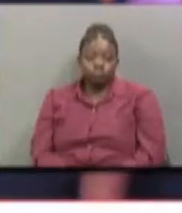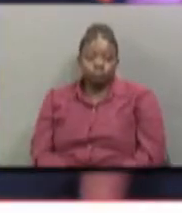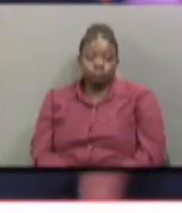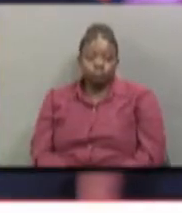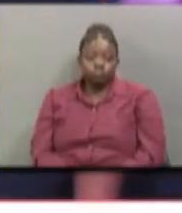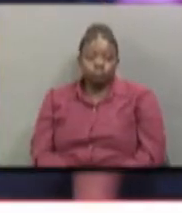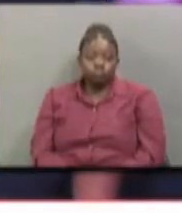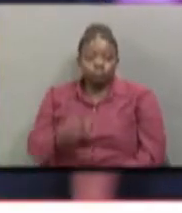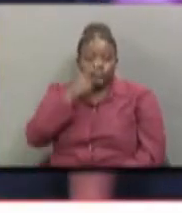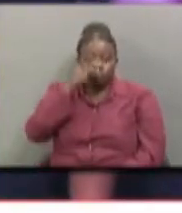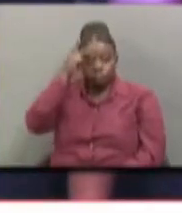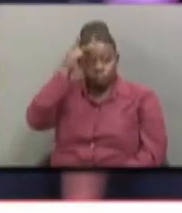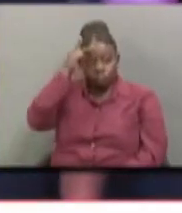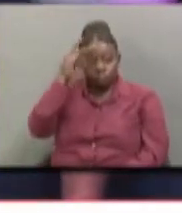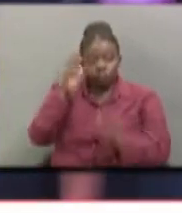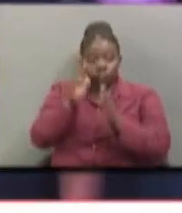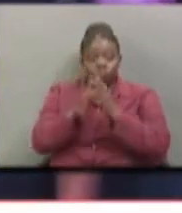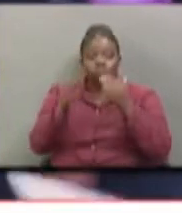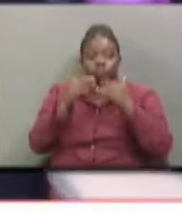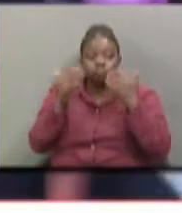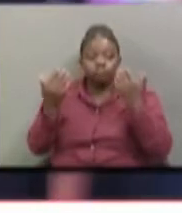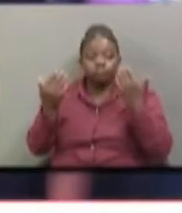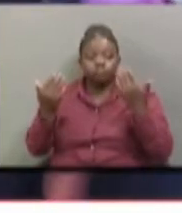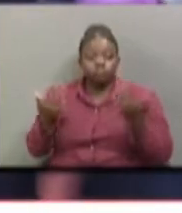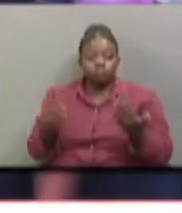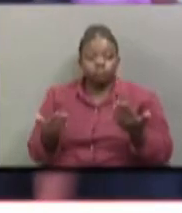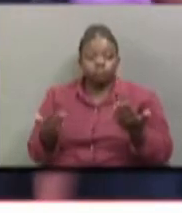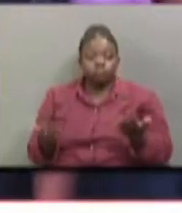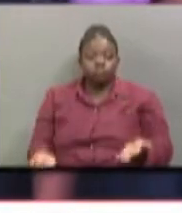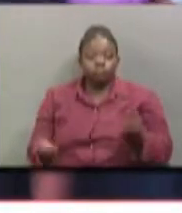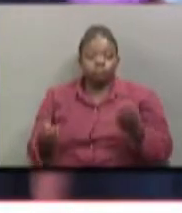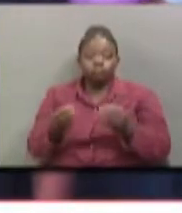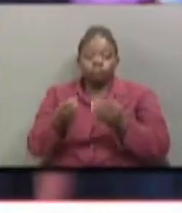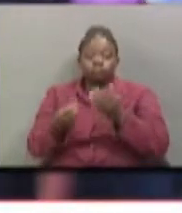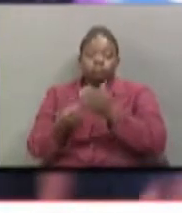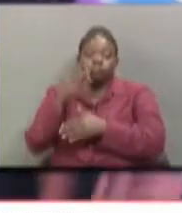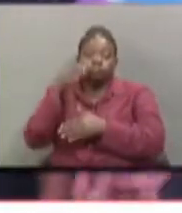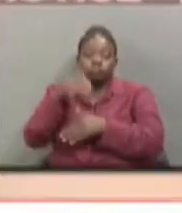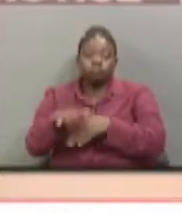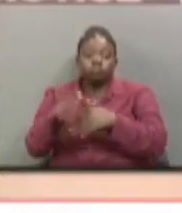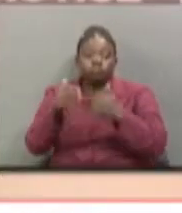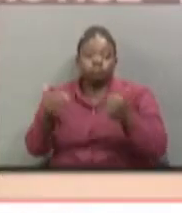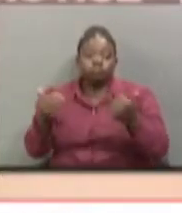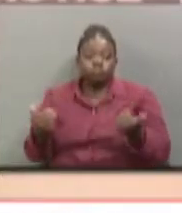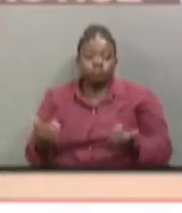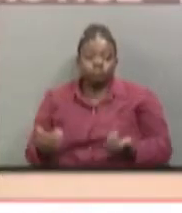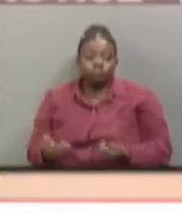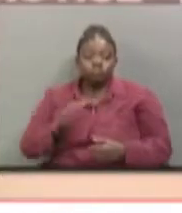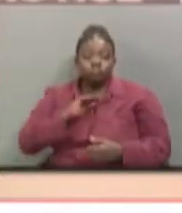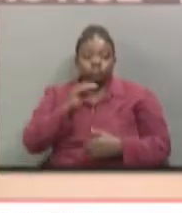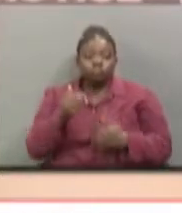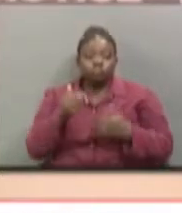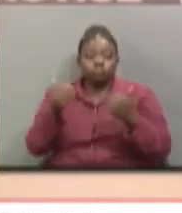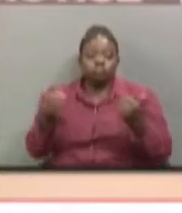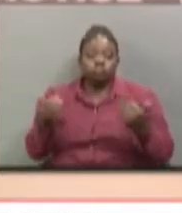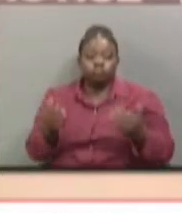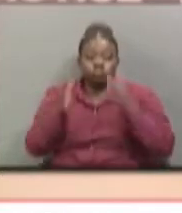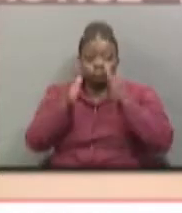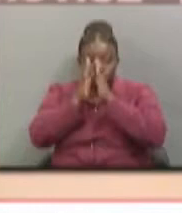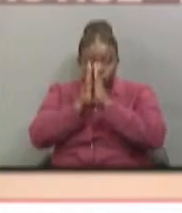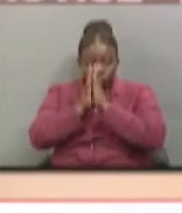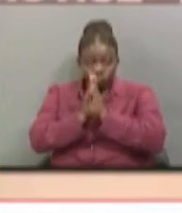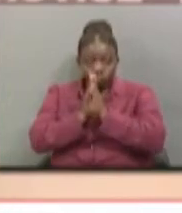Abamu ku bazadde abeetabye mu kusaba basiimye Reverend Lubega olw'omukisa gw'awadde abaana baabwe. N'abaana baffe tubasabira